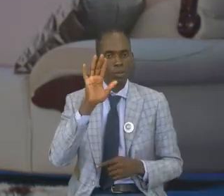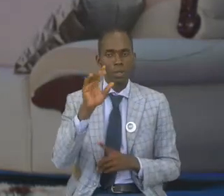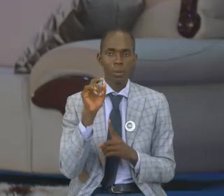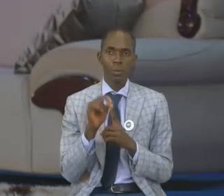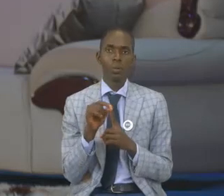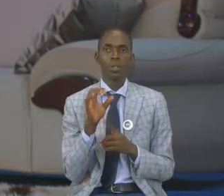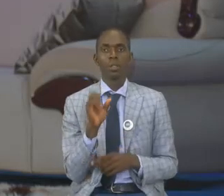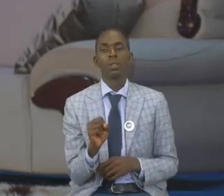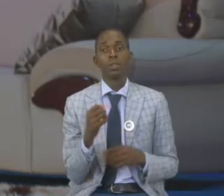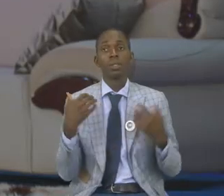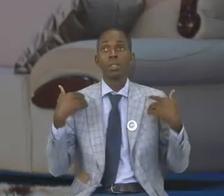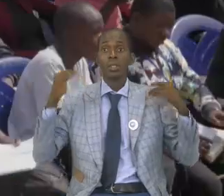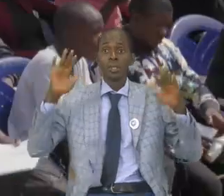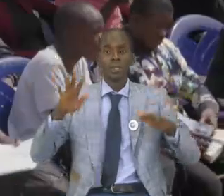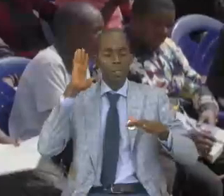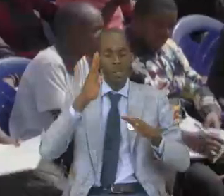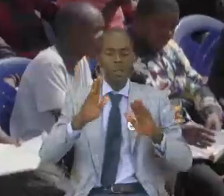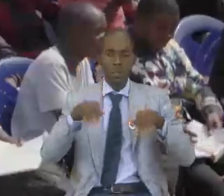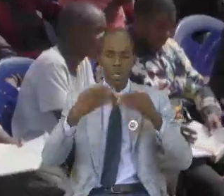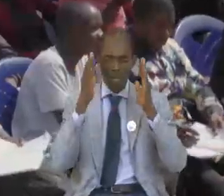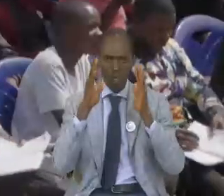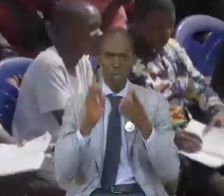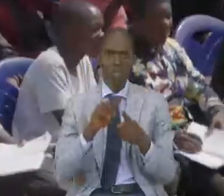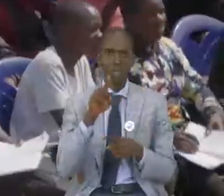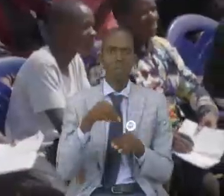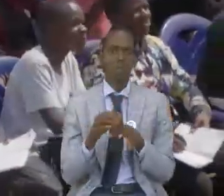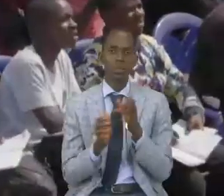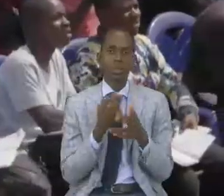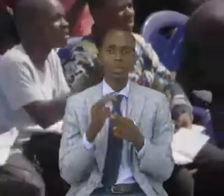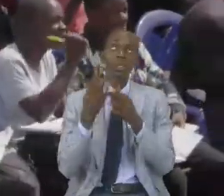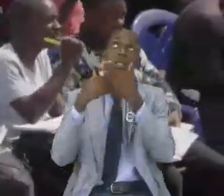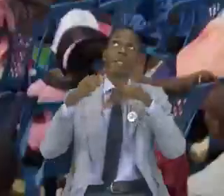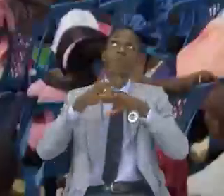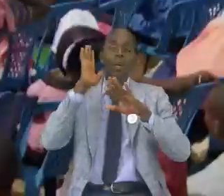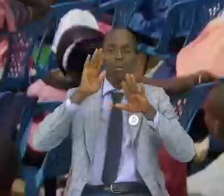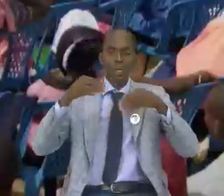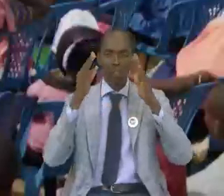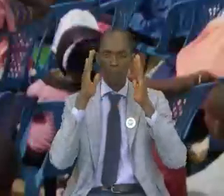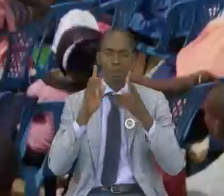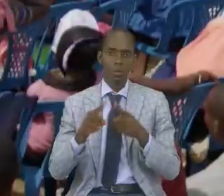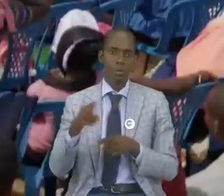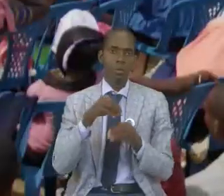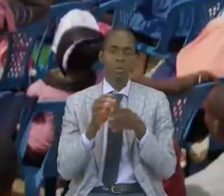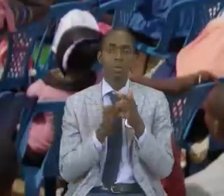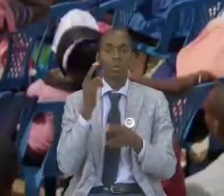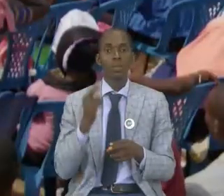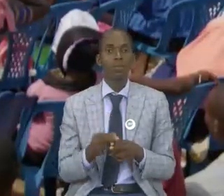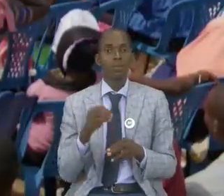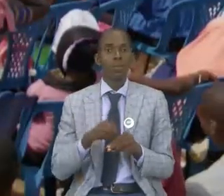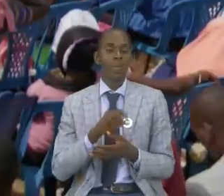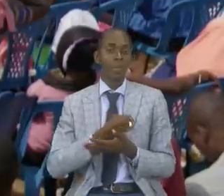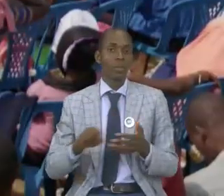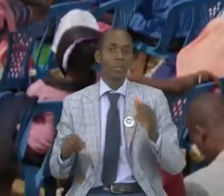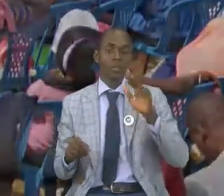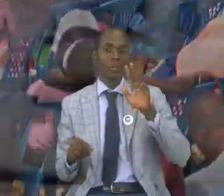words. Angels will attend to you. Heaven will attend to you. Look at verse 13. In verse